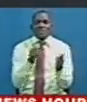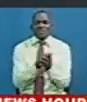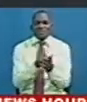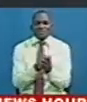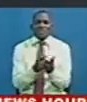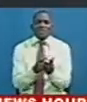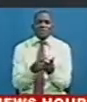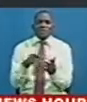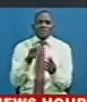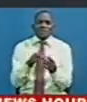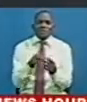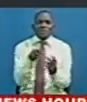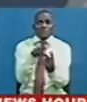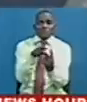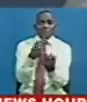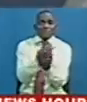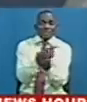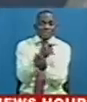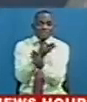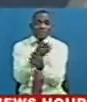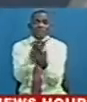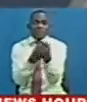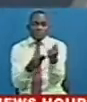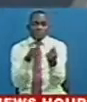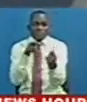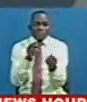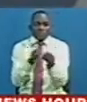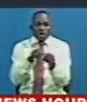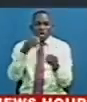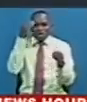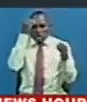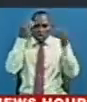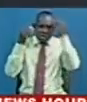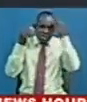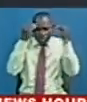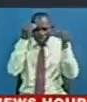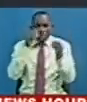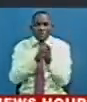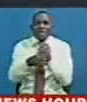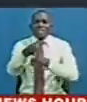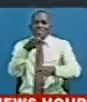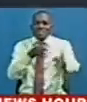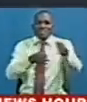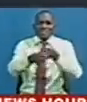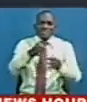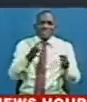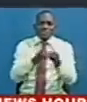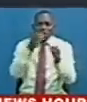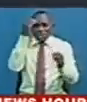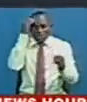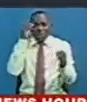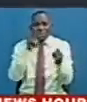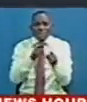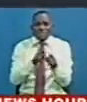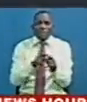relations between our two countries is more knowledge, more exchange, and